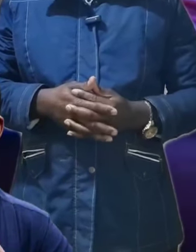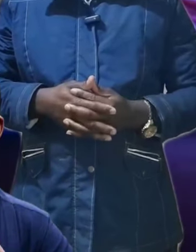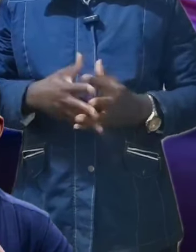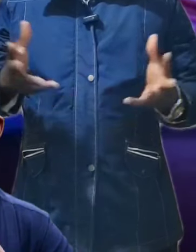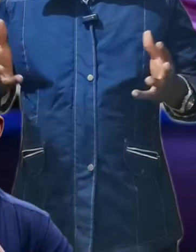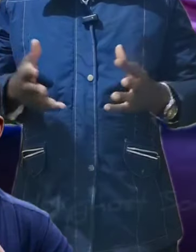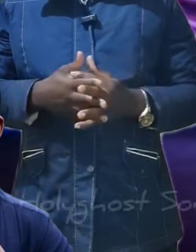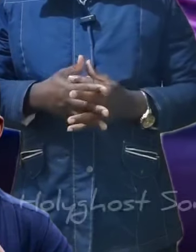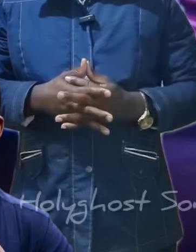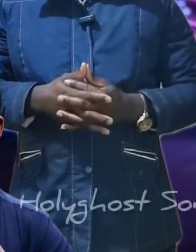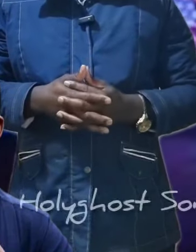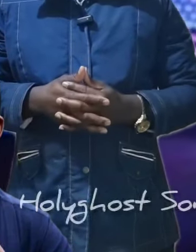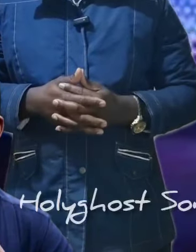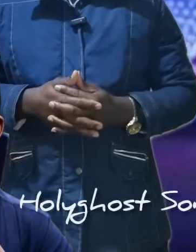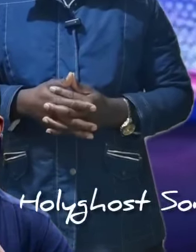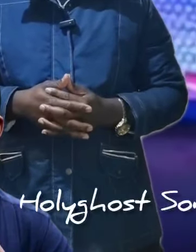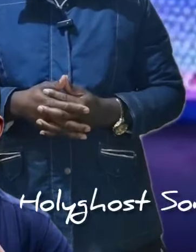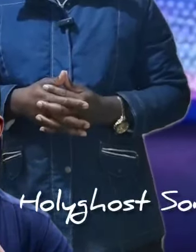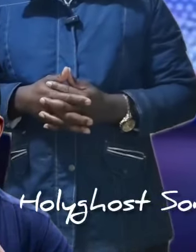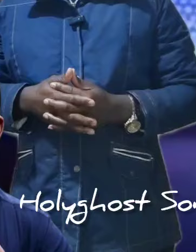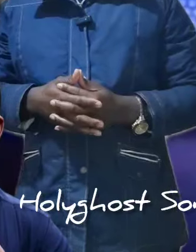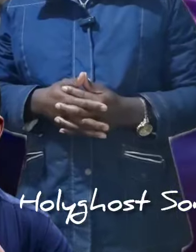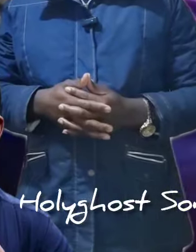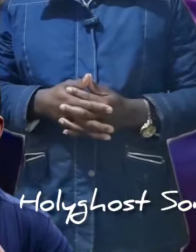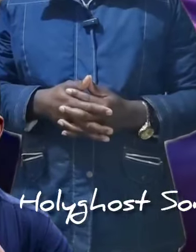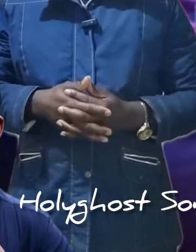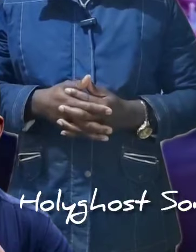protest. Now, I learned that close to 1,000,